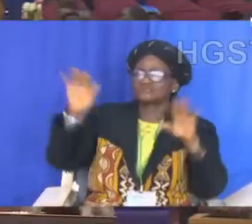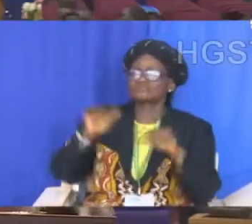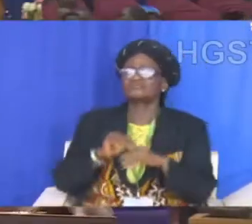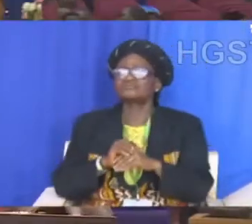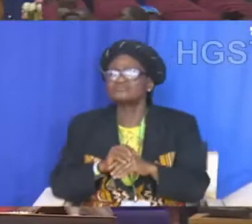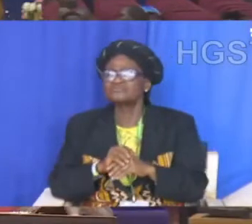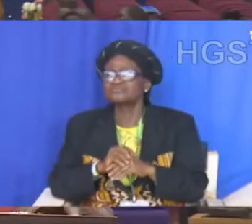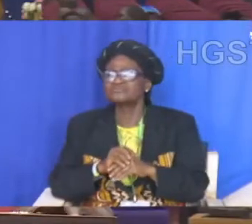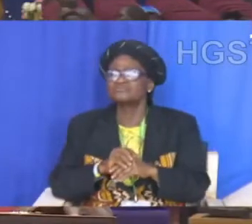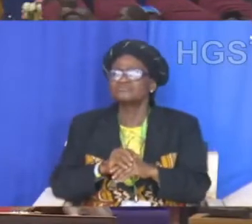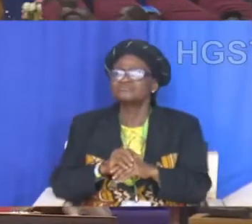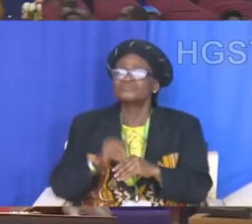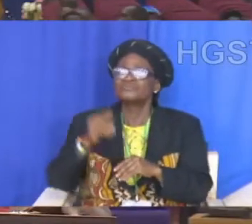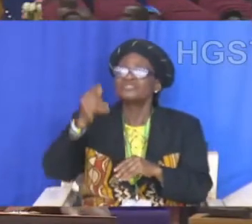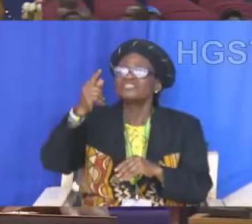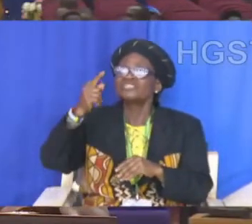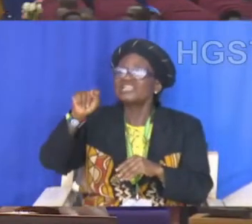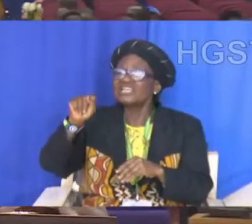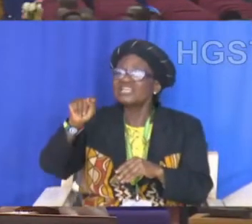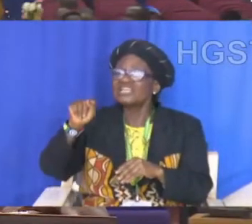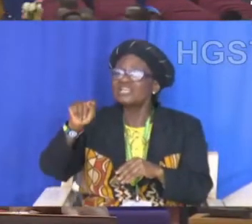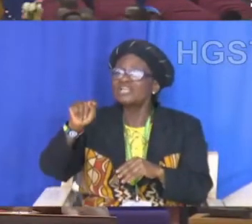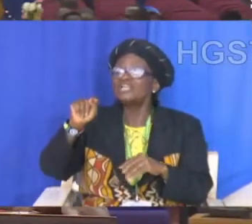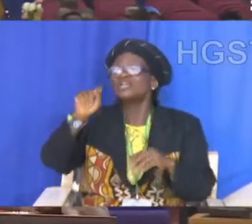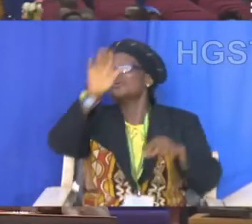The battle is not yours.